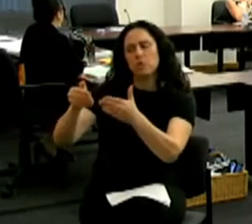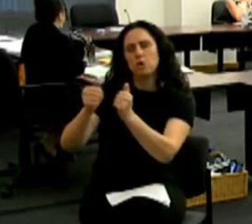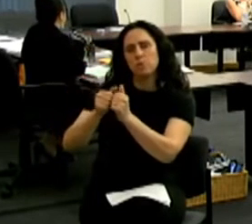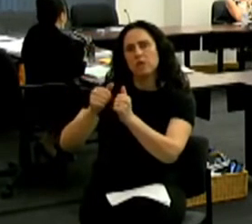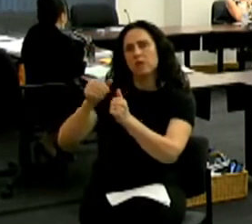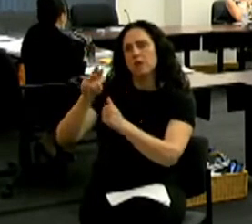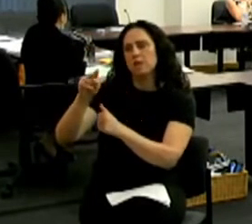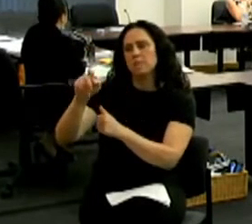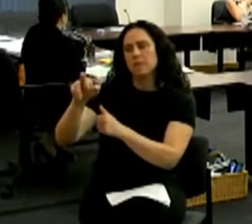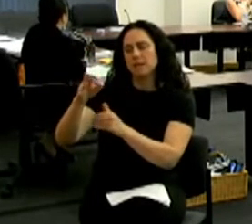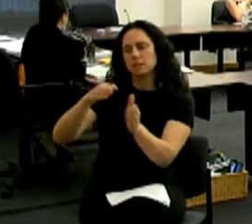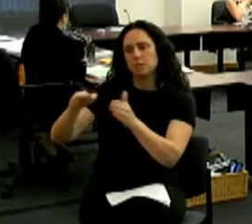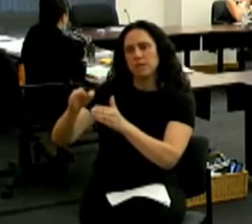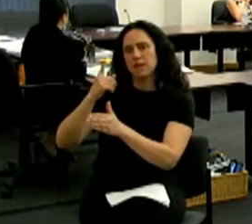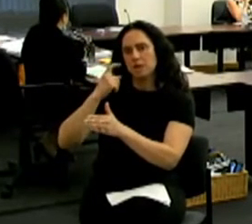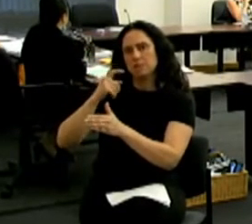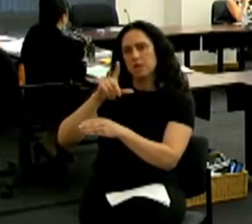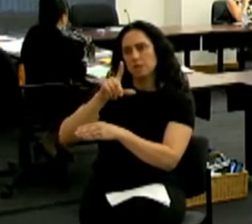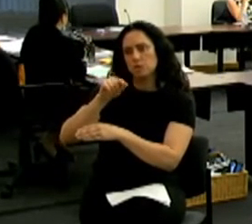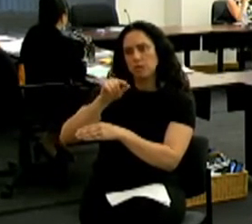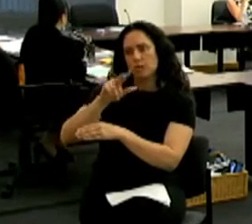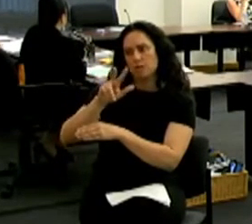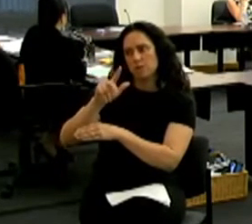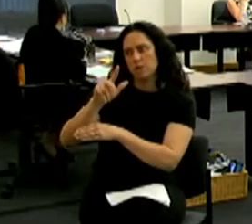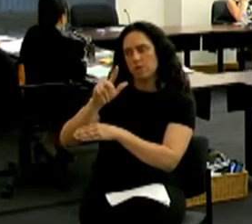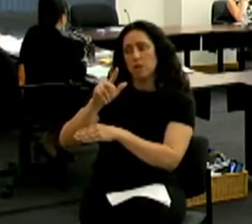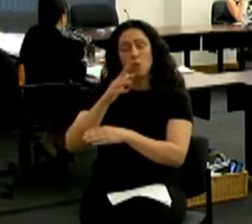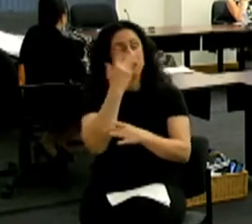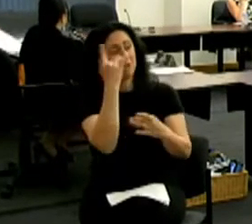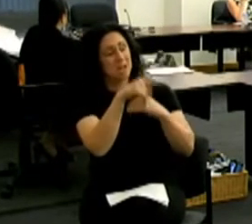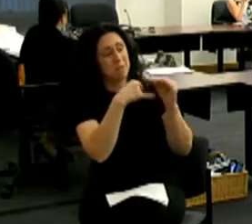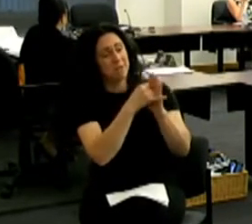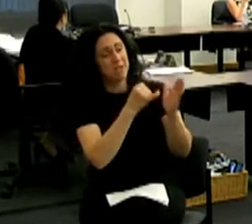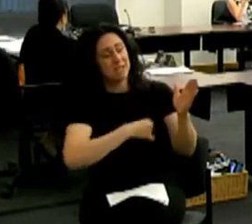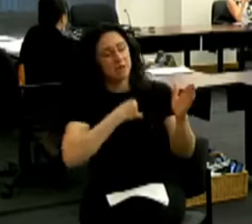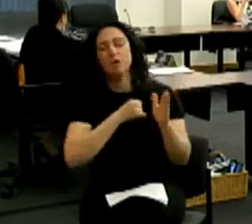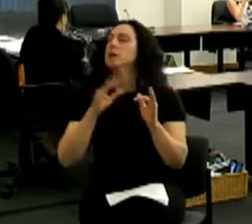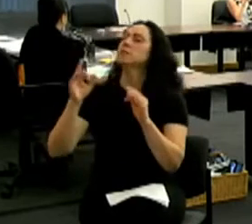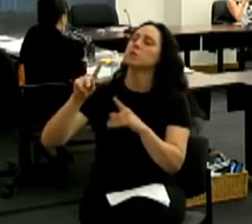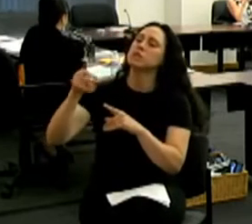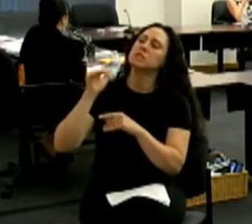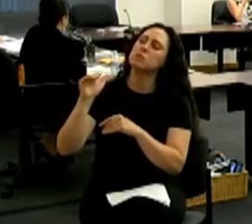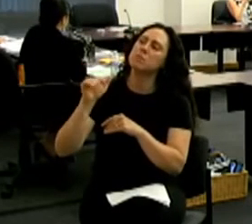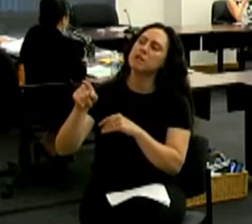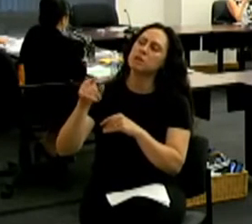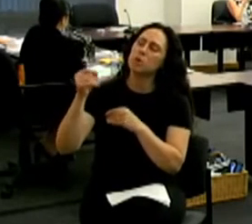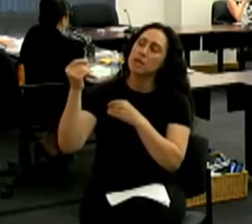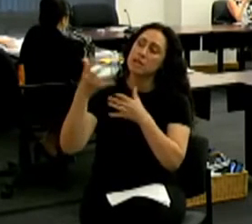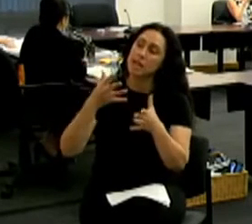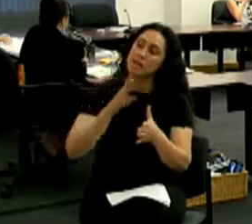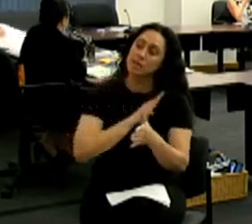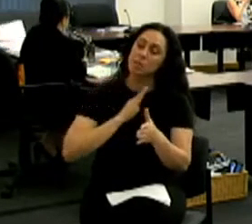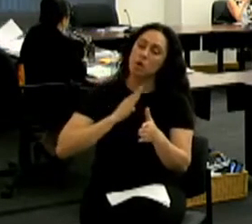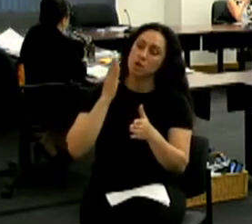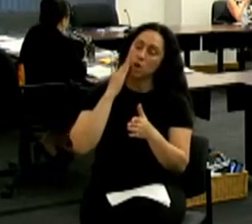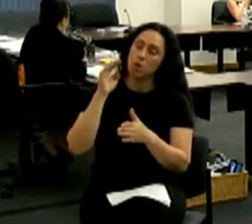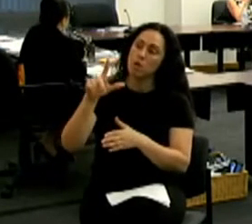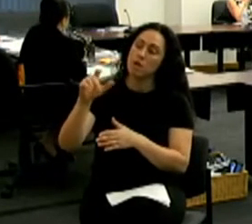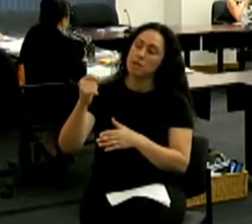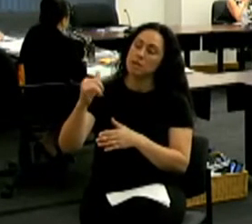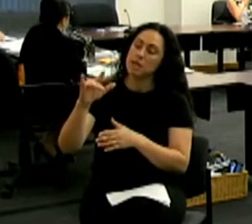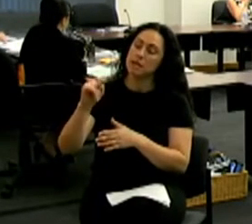for 2023. Oh, I forgot about that. That's okay. That's okay. I just want to just let the board know that Leggett will